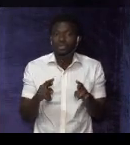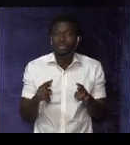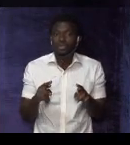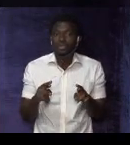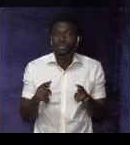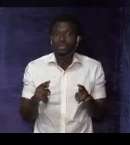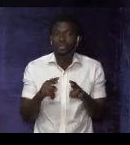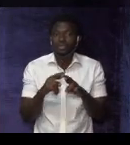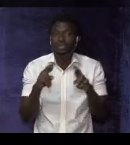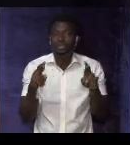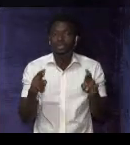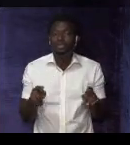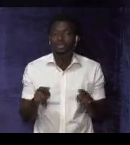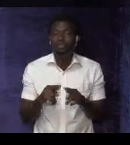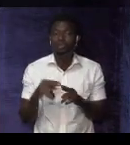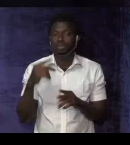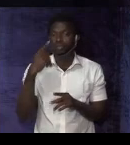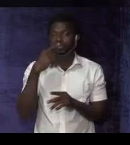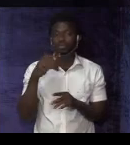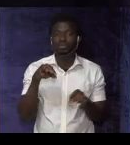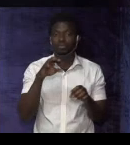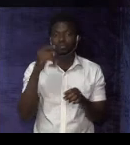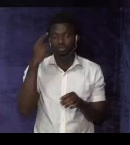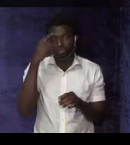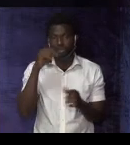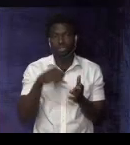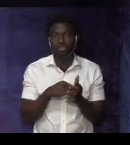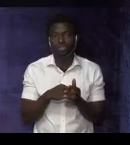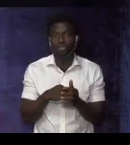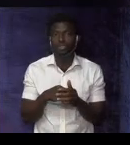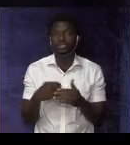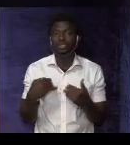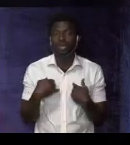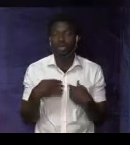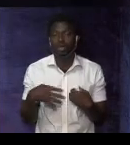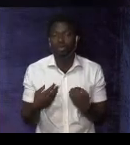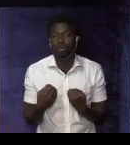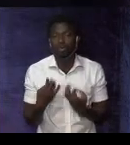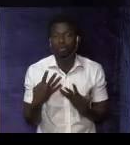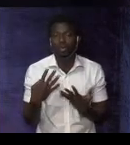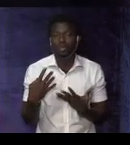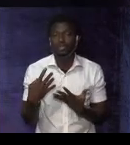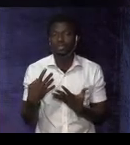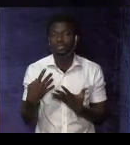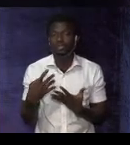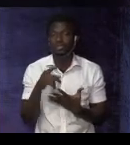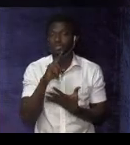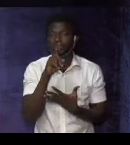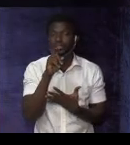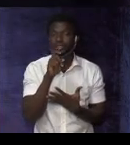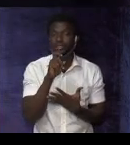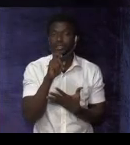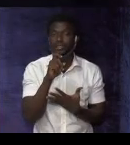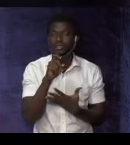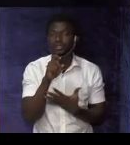rectangular faces do you think it has? It's a triangular prism. So how many rectangular faces will it